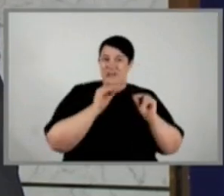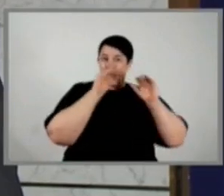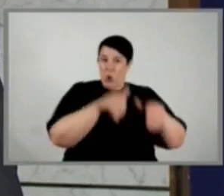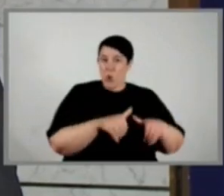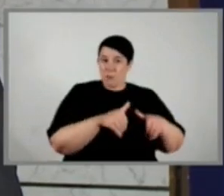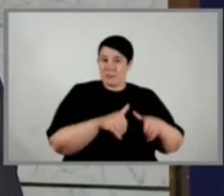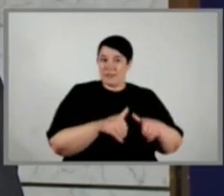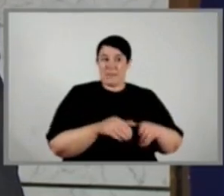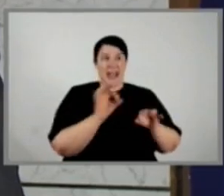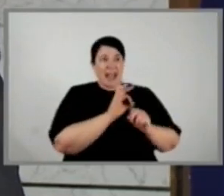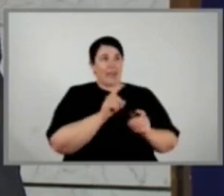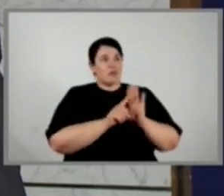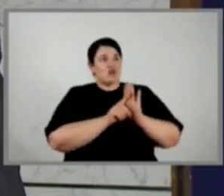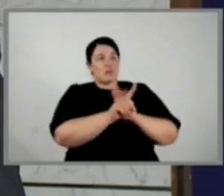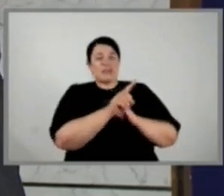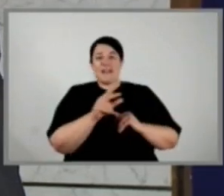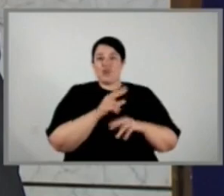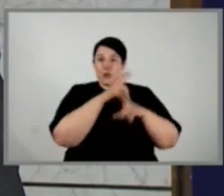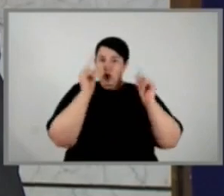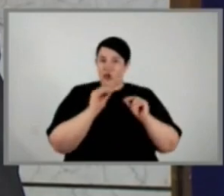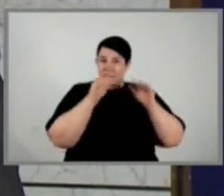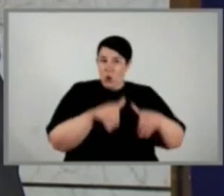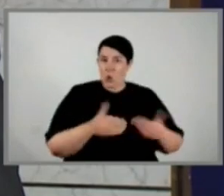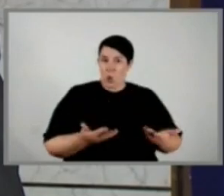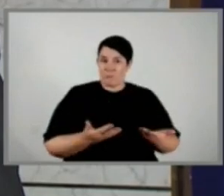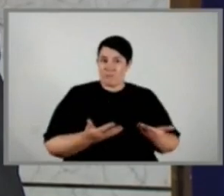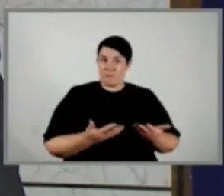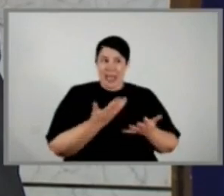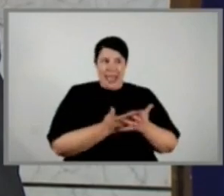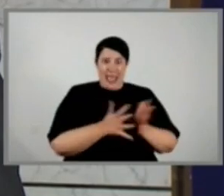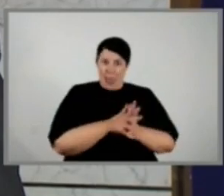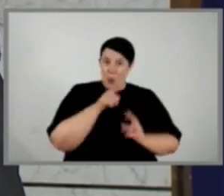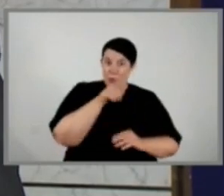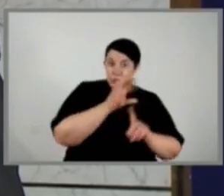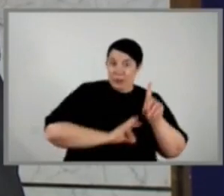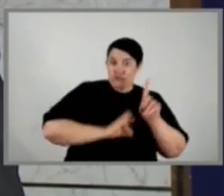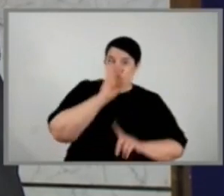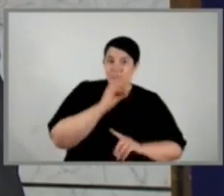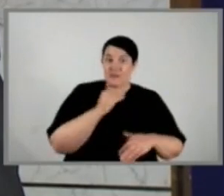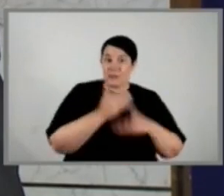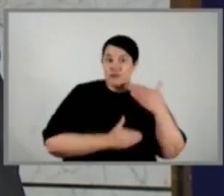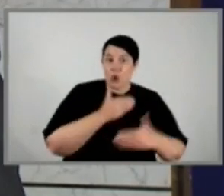discussed today? What have you done in response to better that committee? And